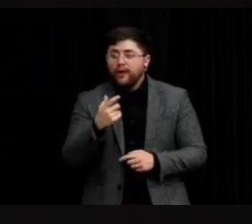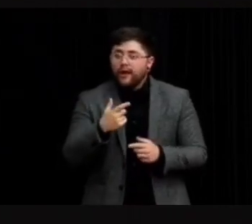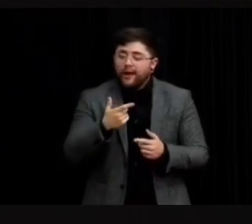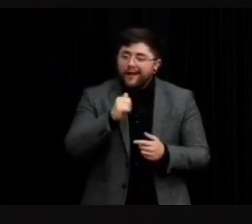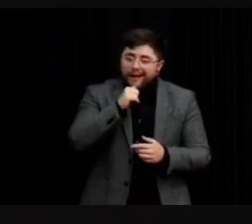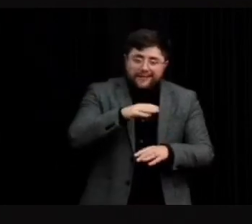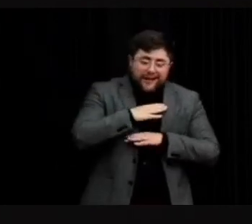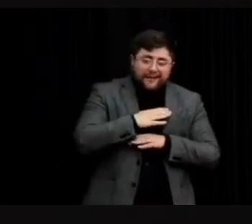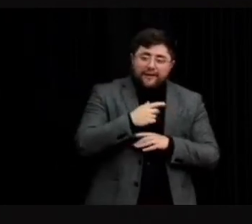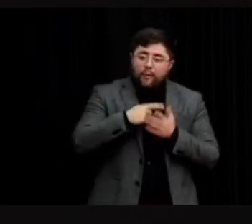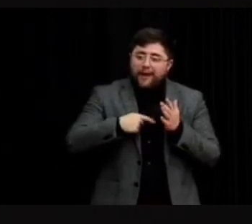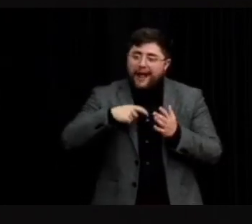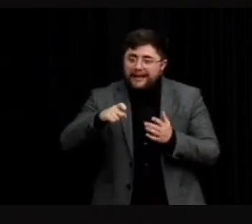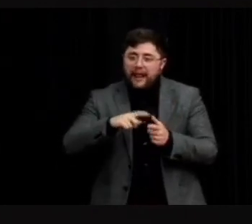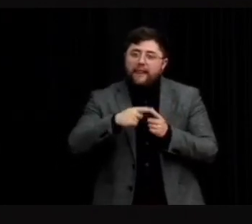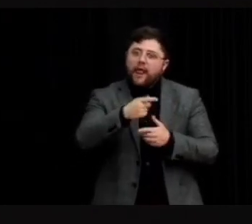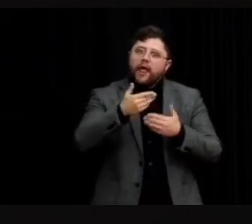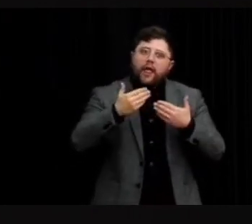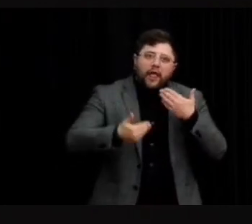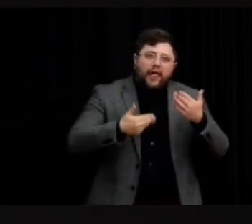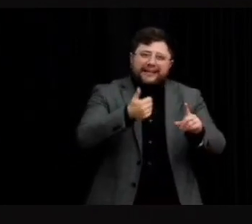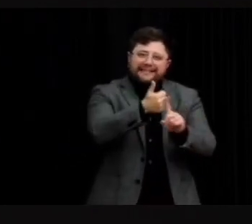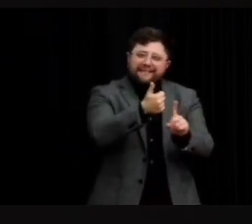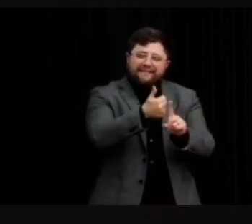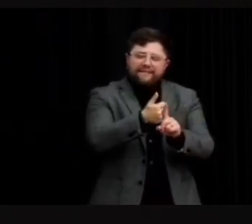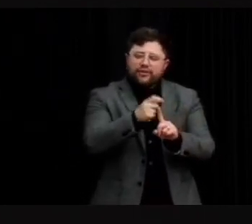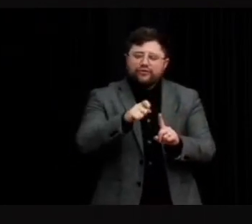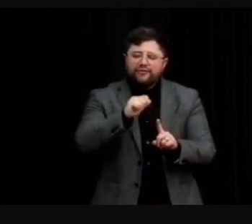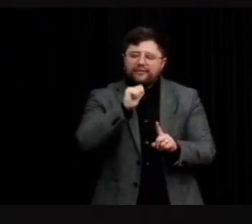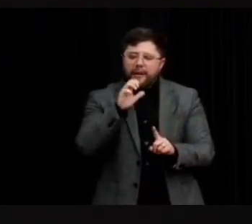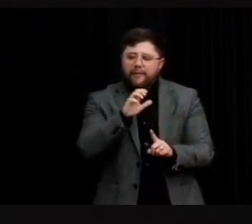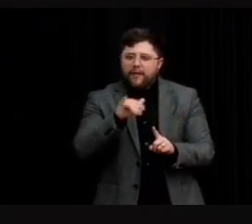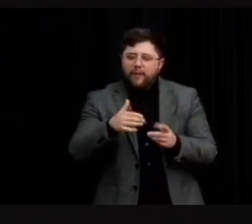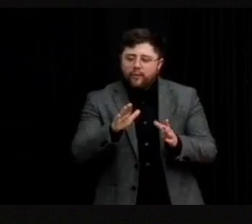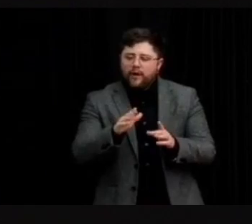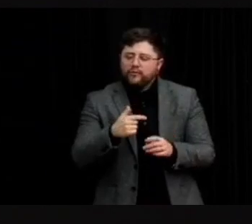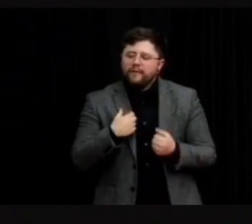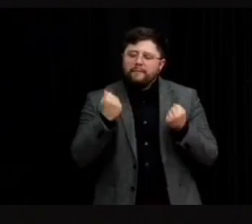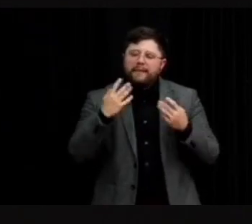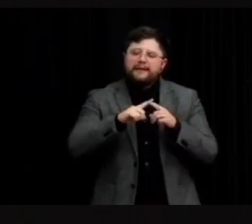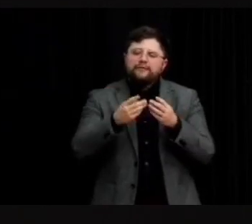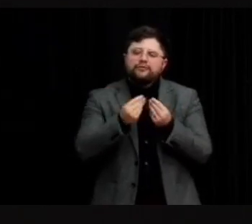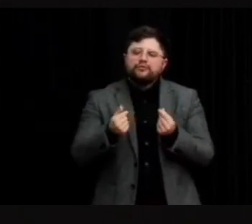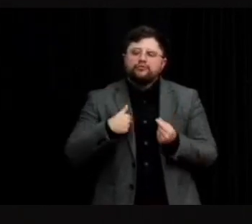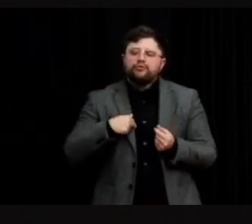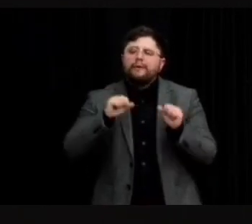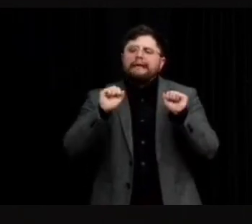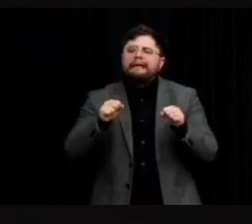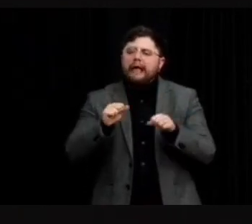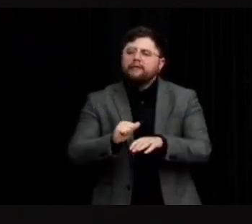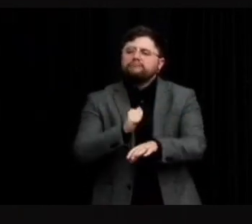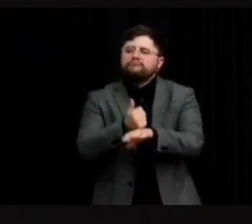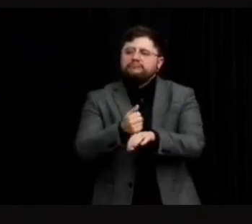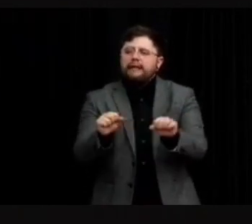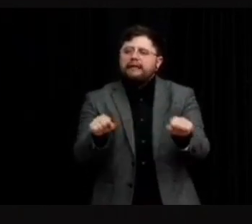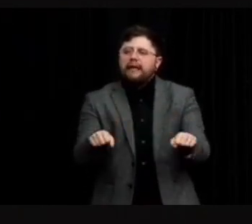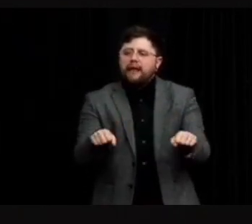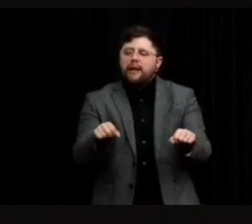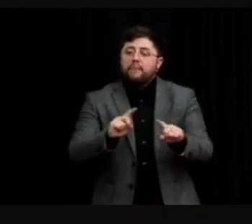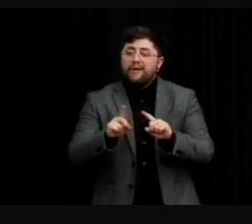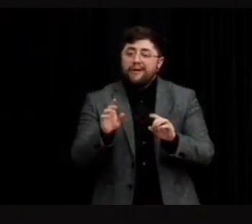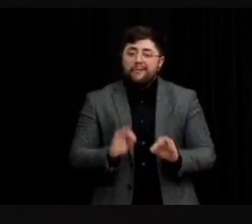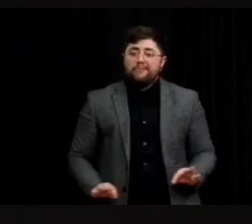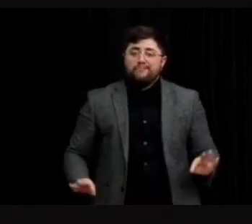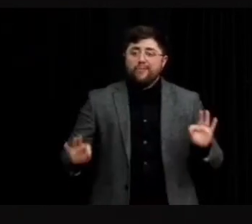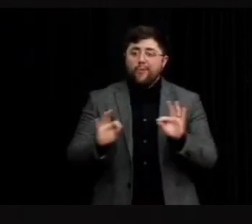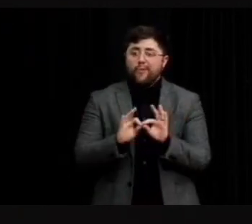follow through that bureaucratic process on their own. So there's a lot of different solutions that we can take there, but the